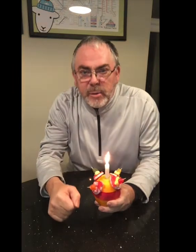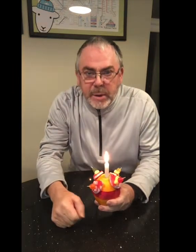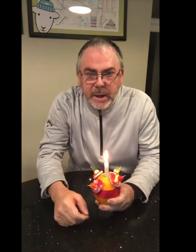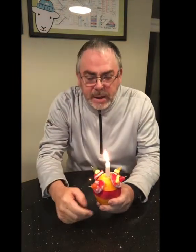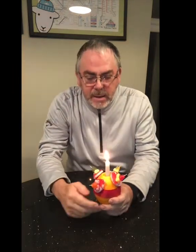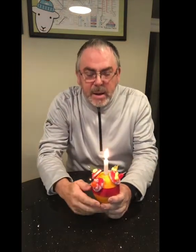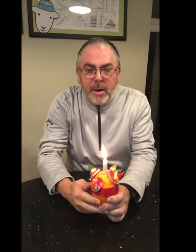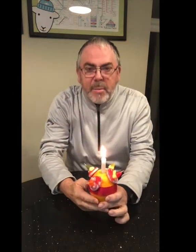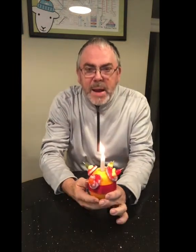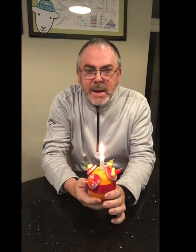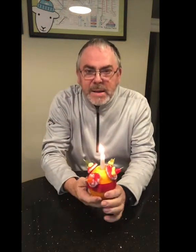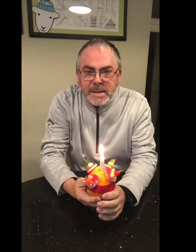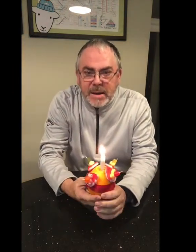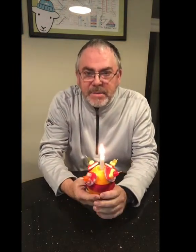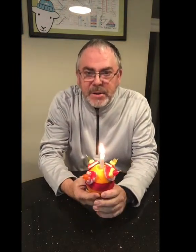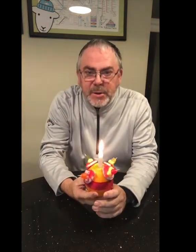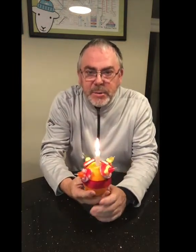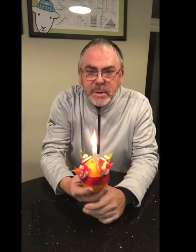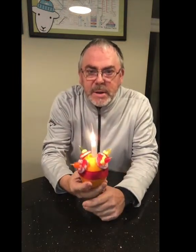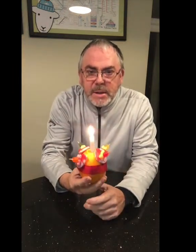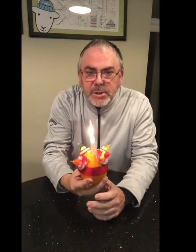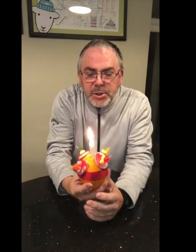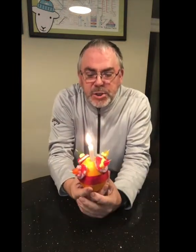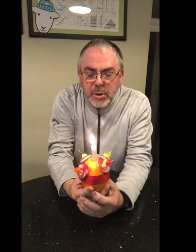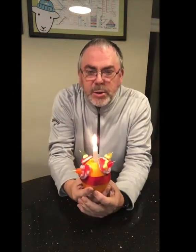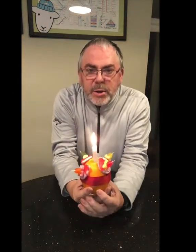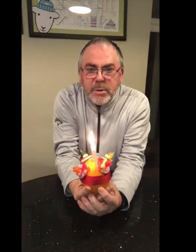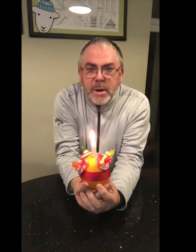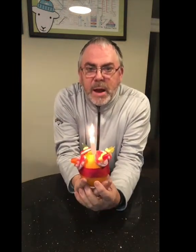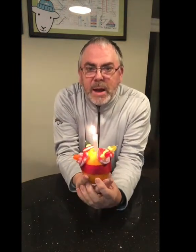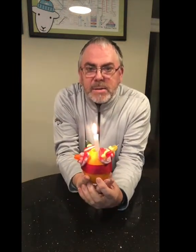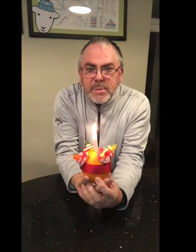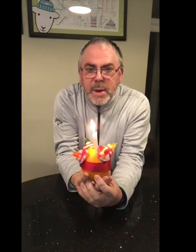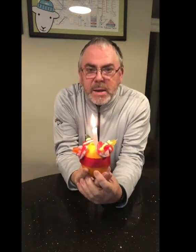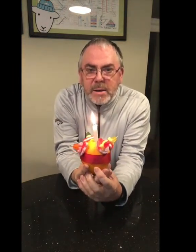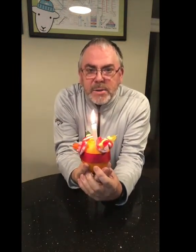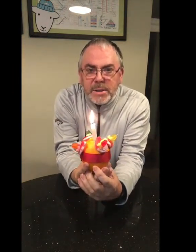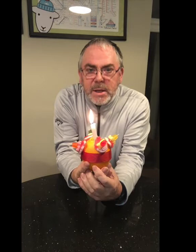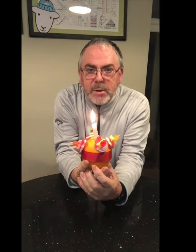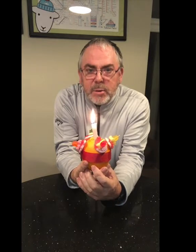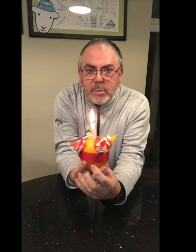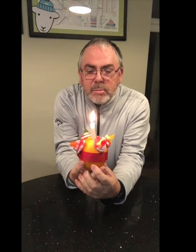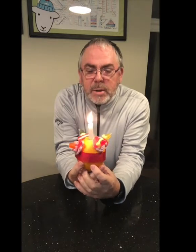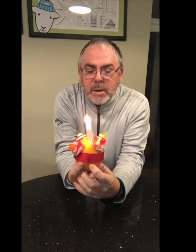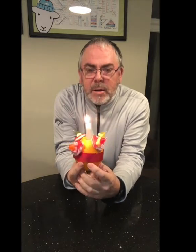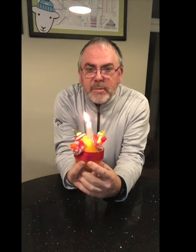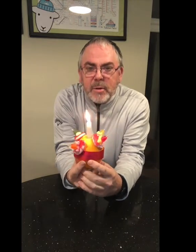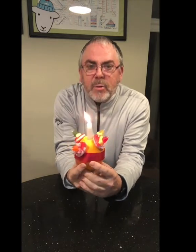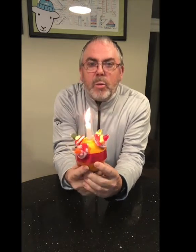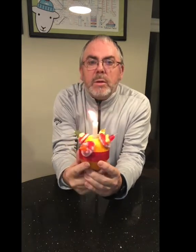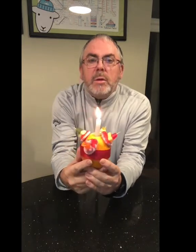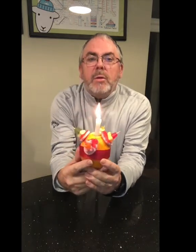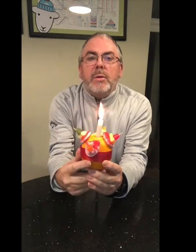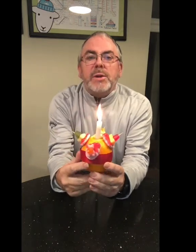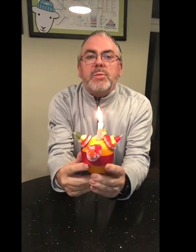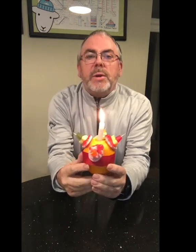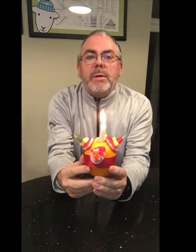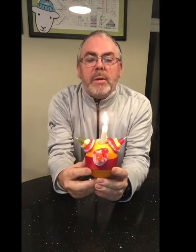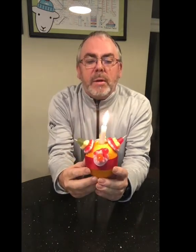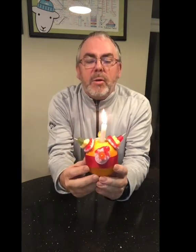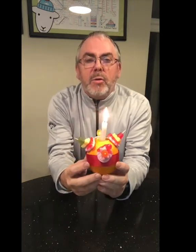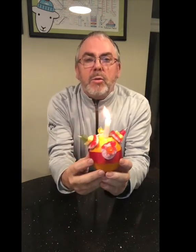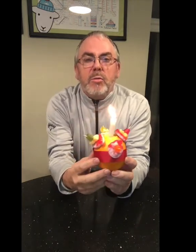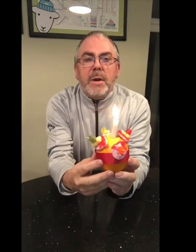Hello everybody, I'm here this afternoon to show you how to make a Christingle, and I've got one glorious